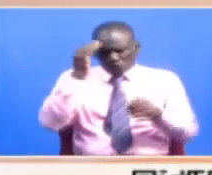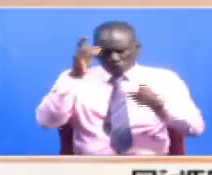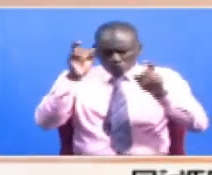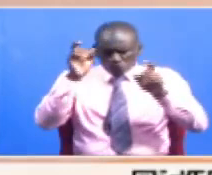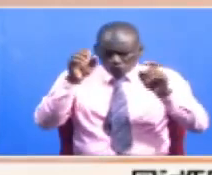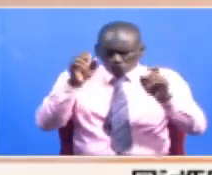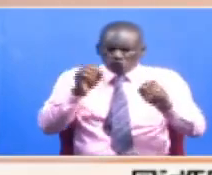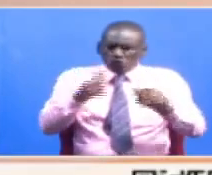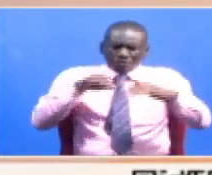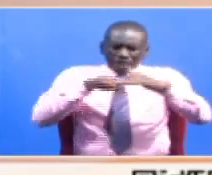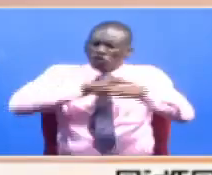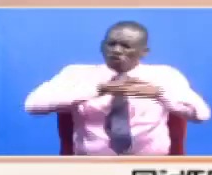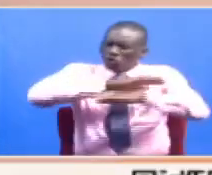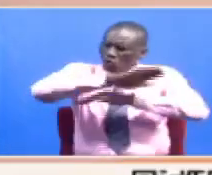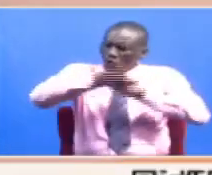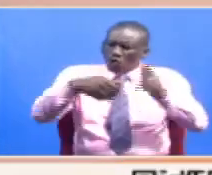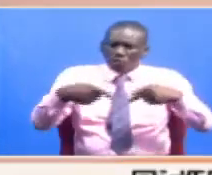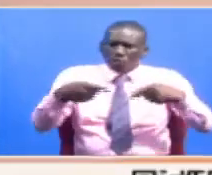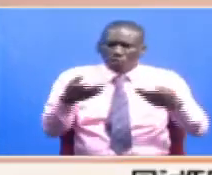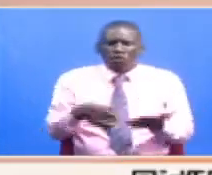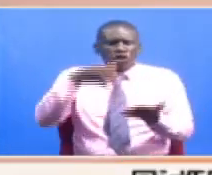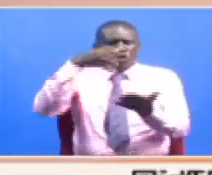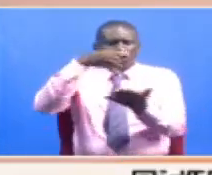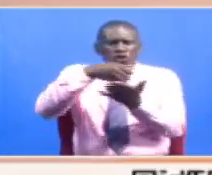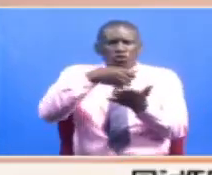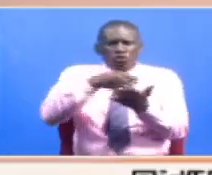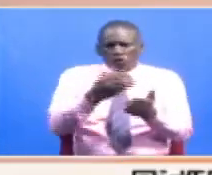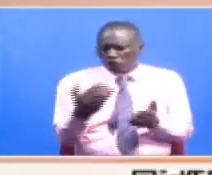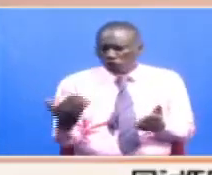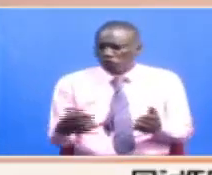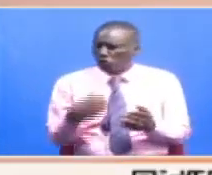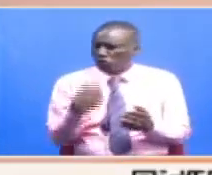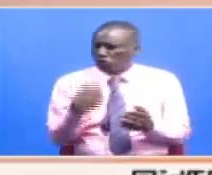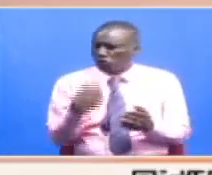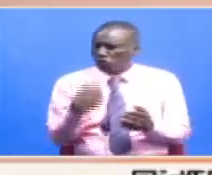accessible to us all, including the children who come from the poor part.